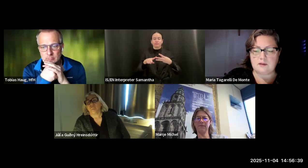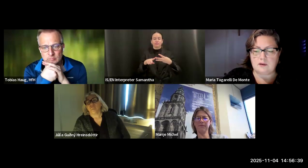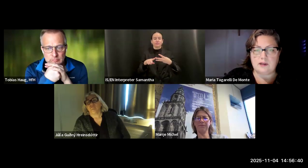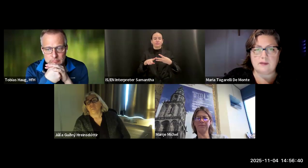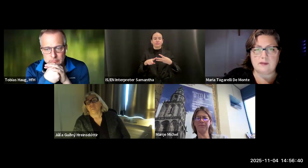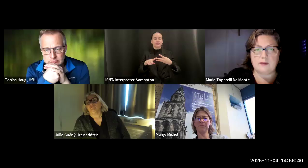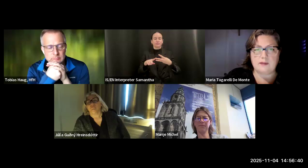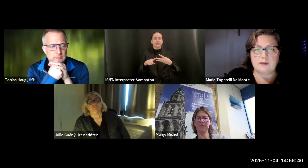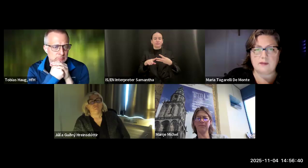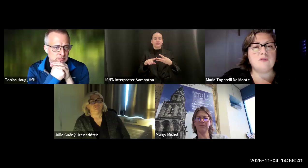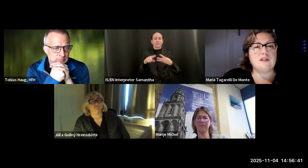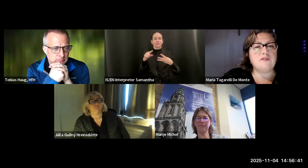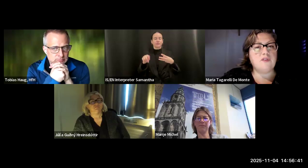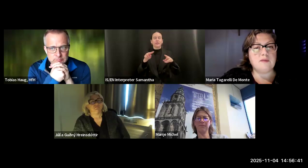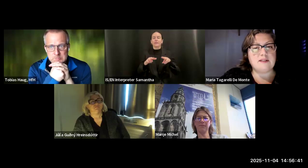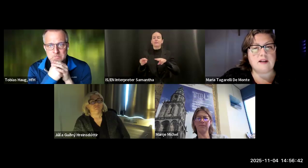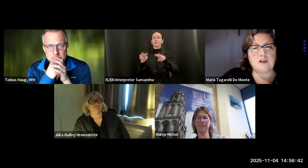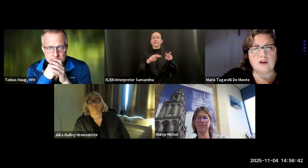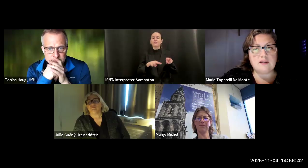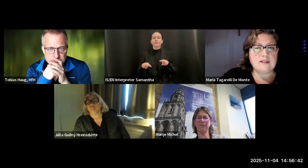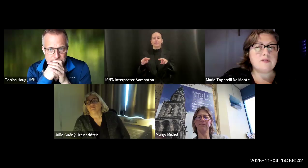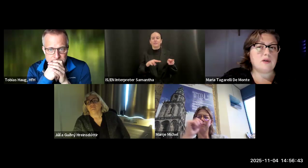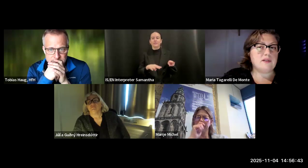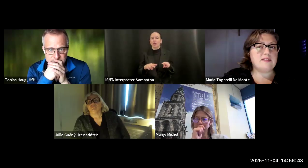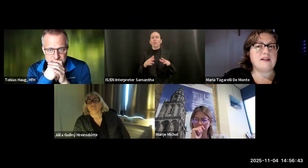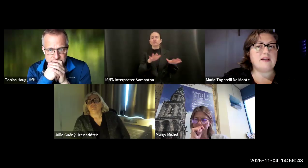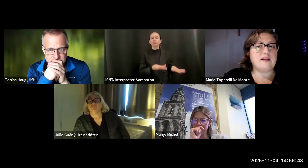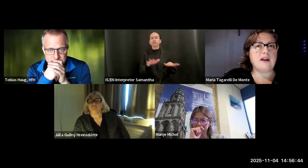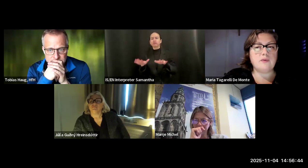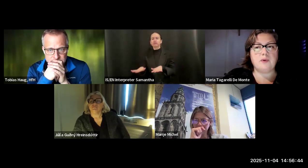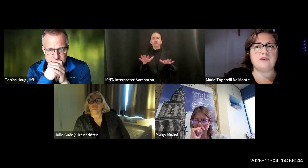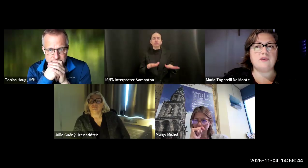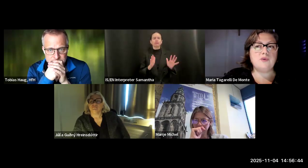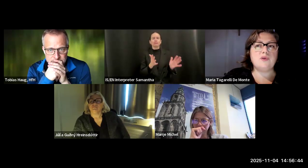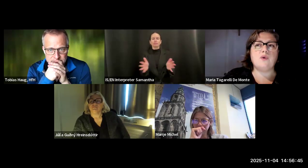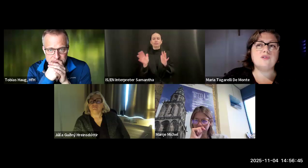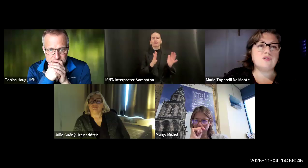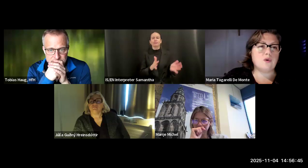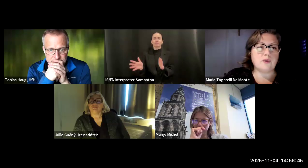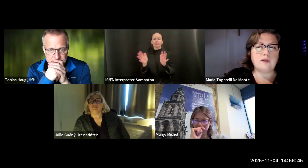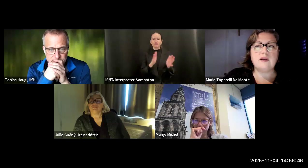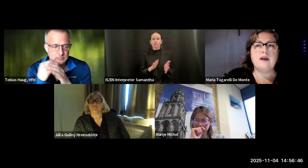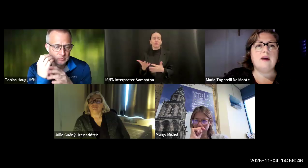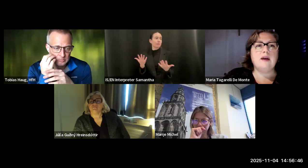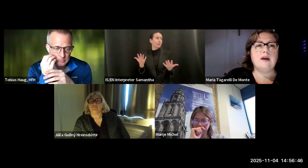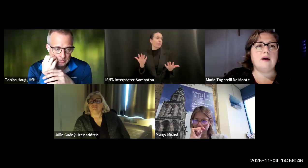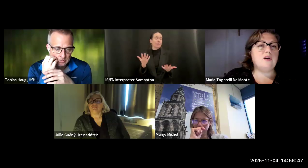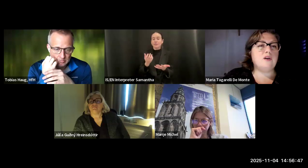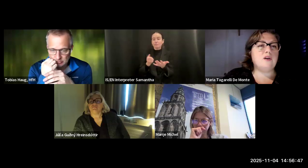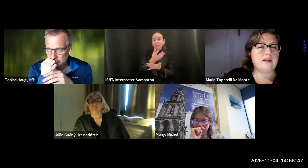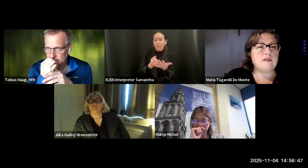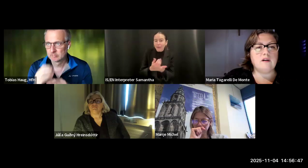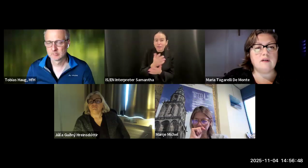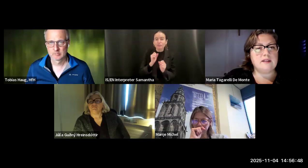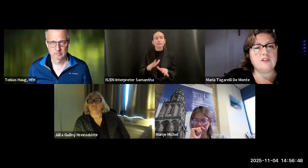are mostly, sorry about that, are mostly informal sign contents where the signer report news or stories